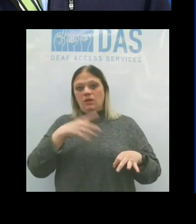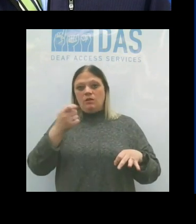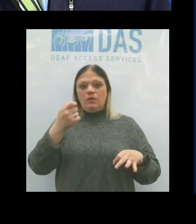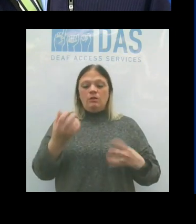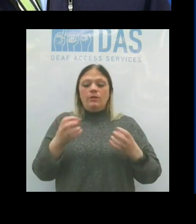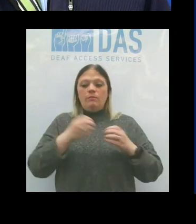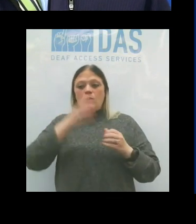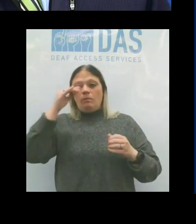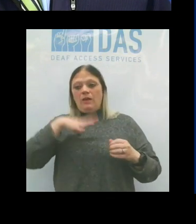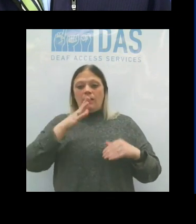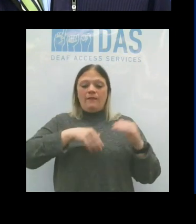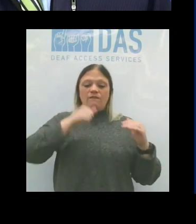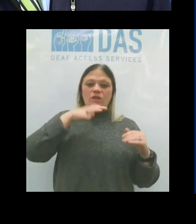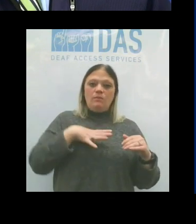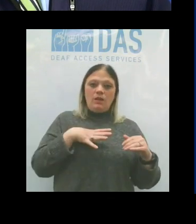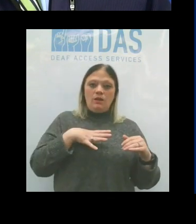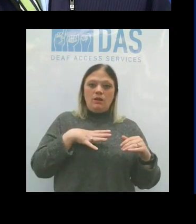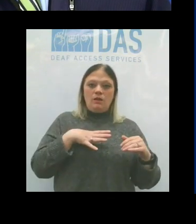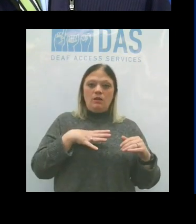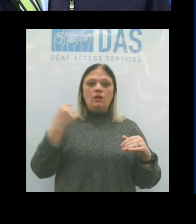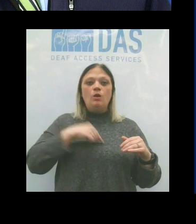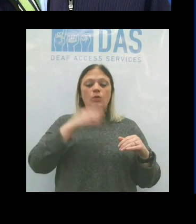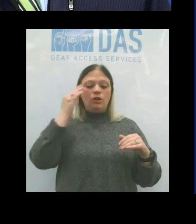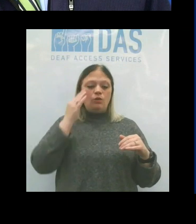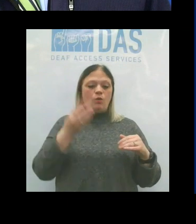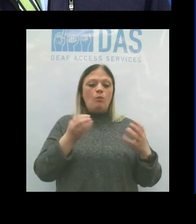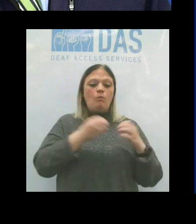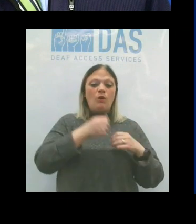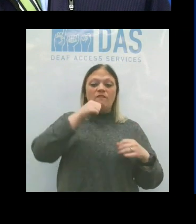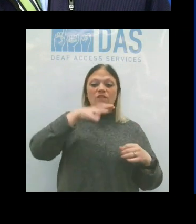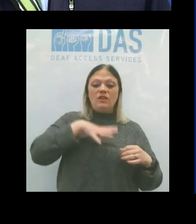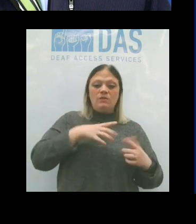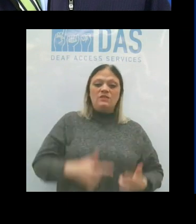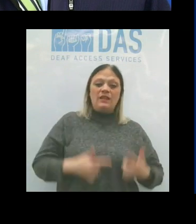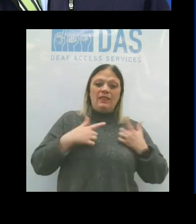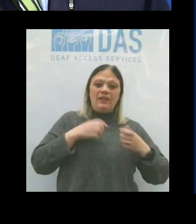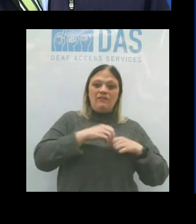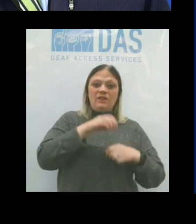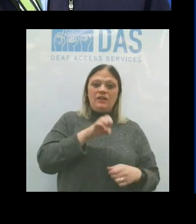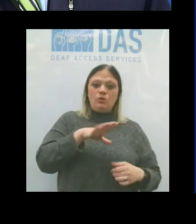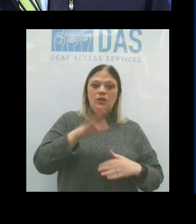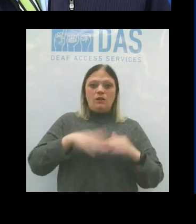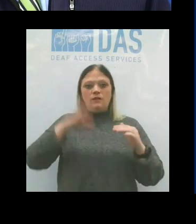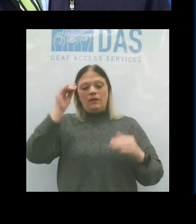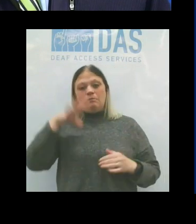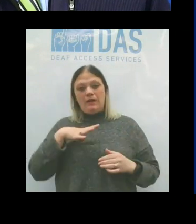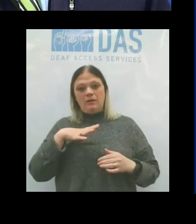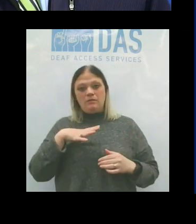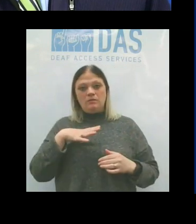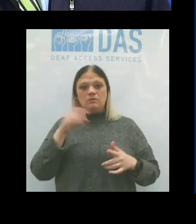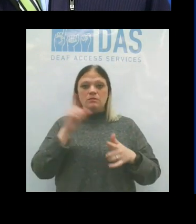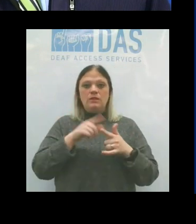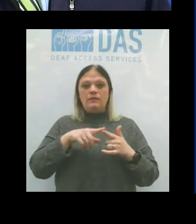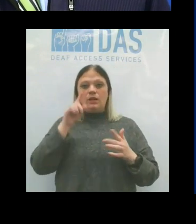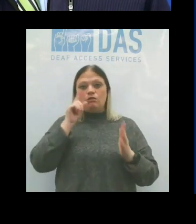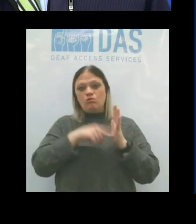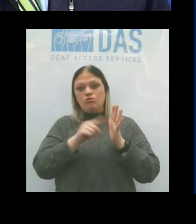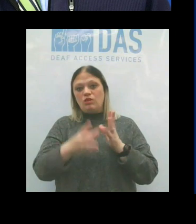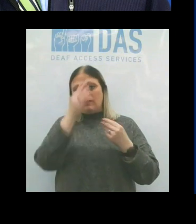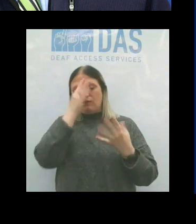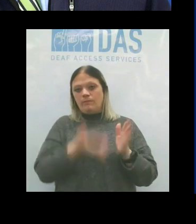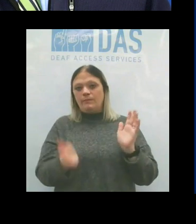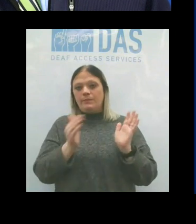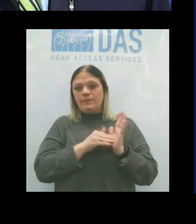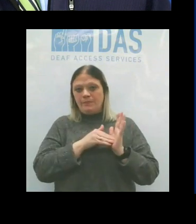more males than females, though we do know that there are more females that live in Erie County than males. Then you look at the mortality data once